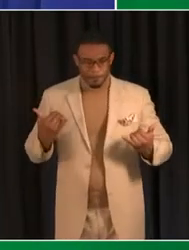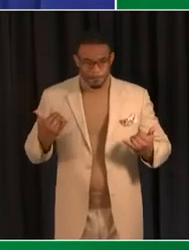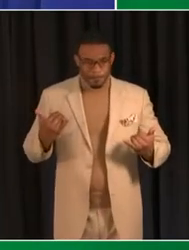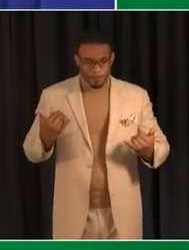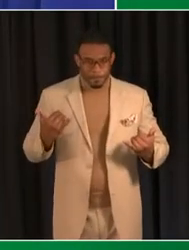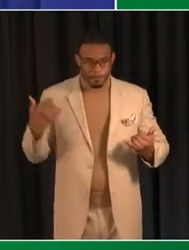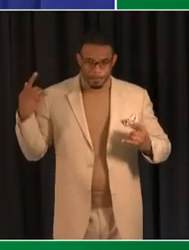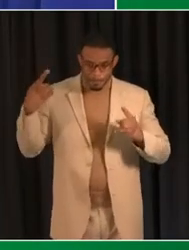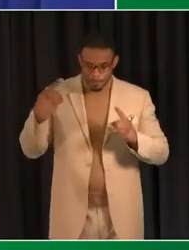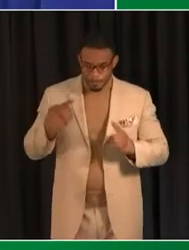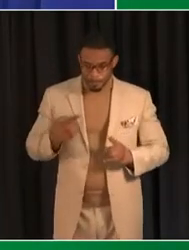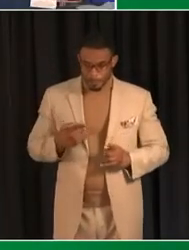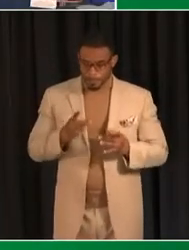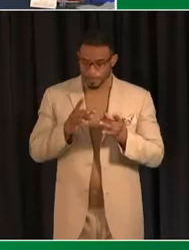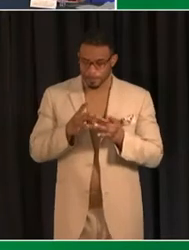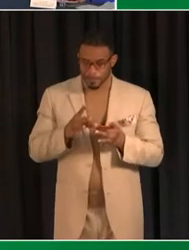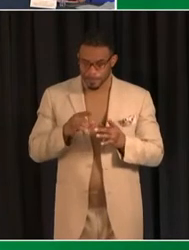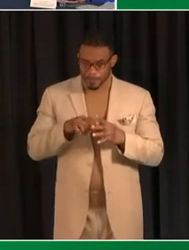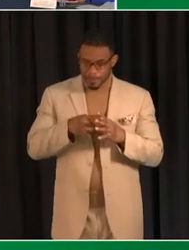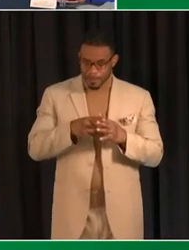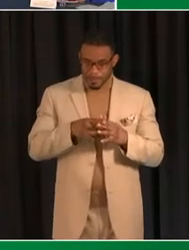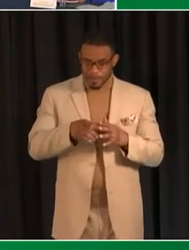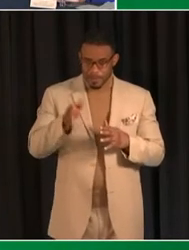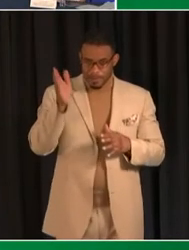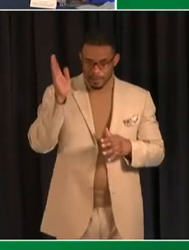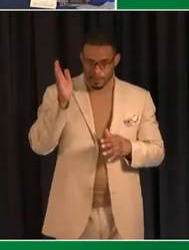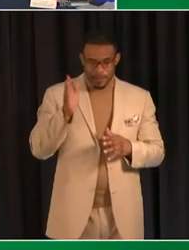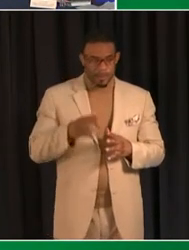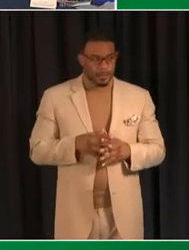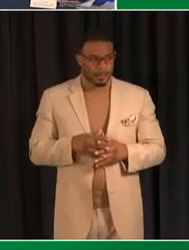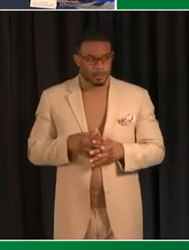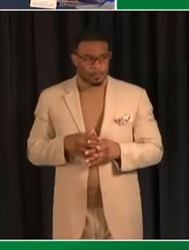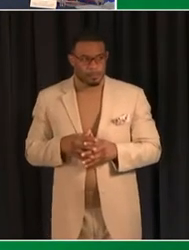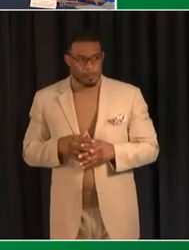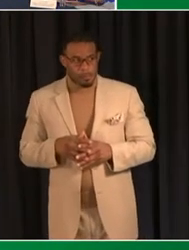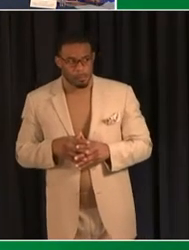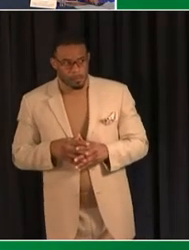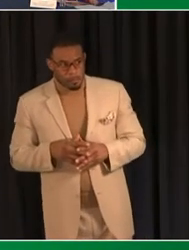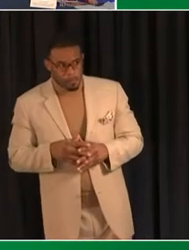us here today. The points that were mentioned in the beginning of the